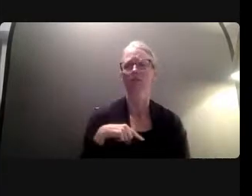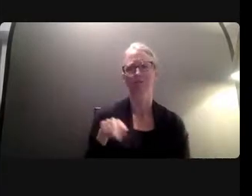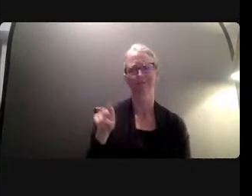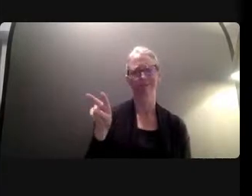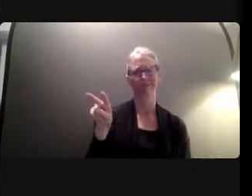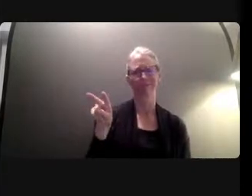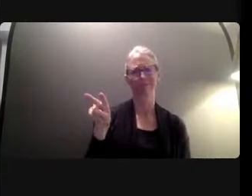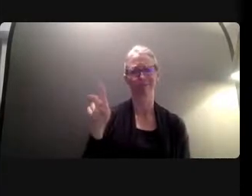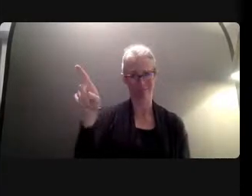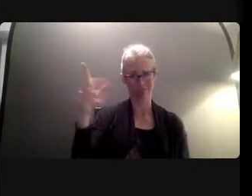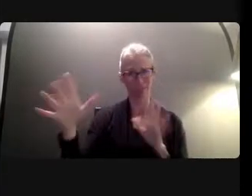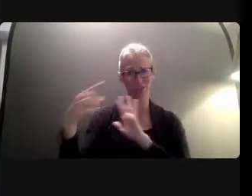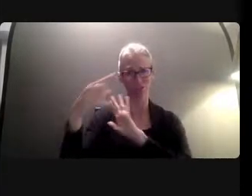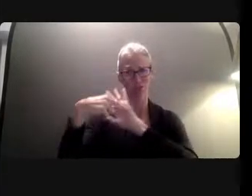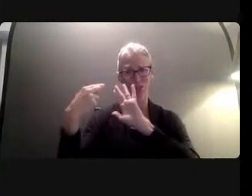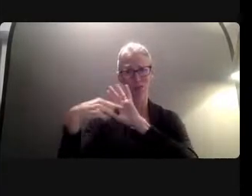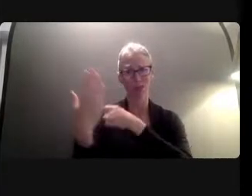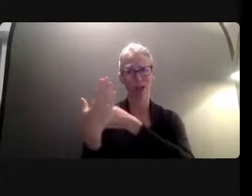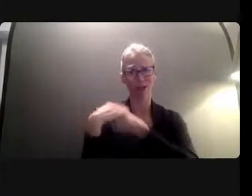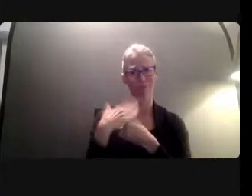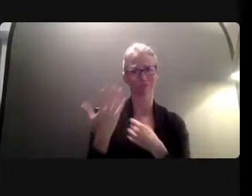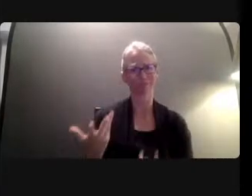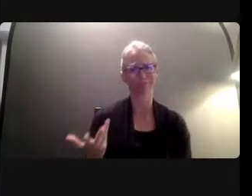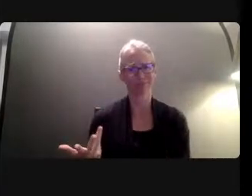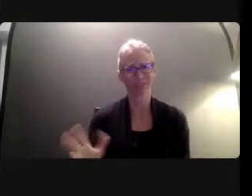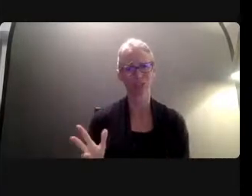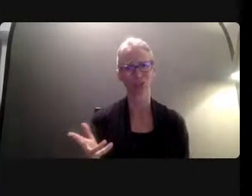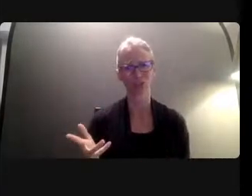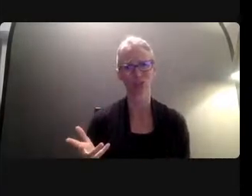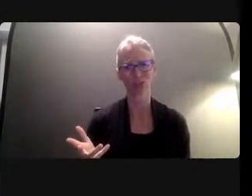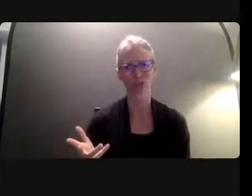they may be representing them in some ways. But